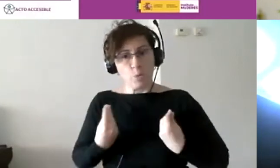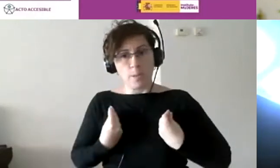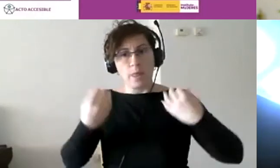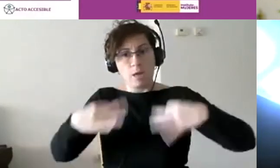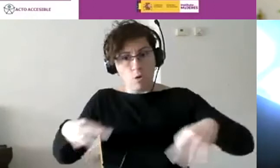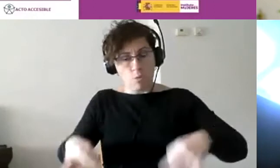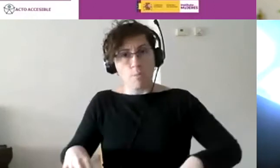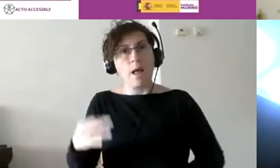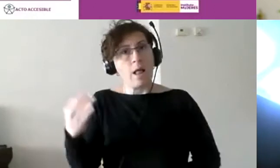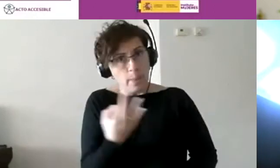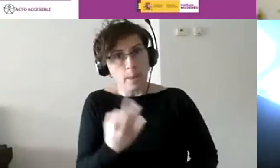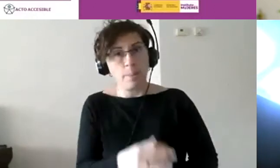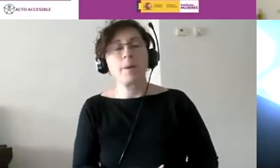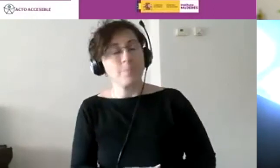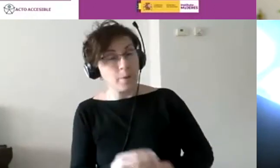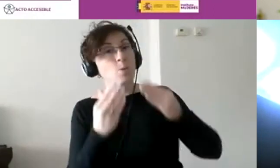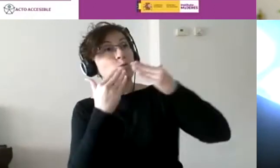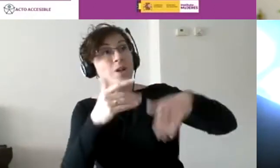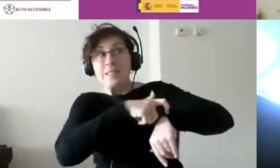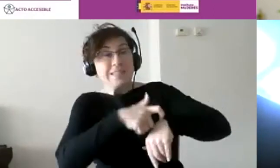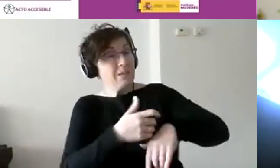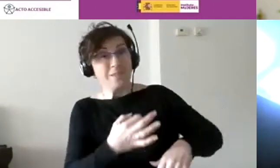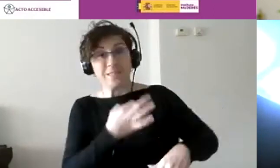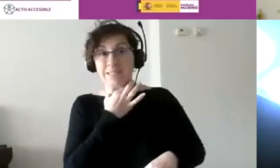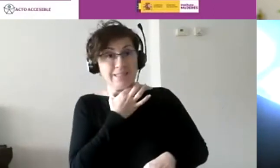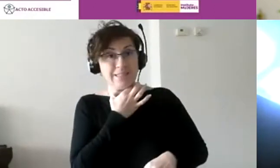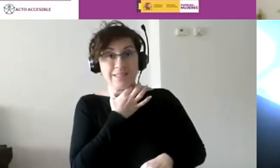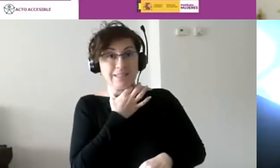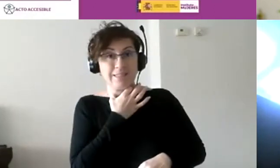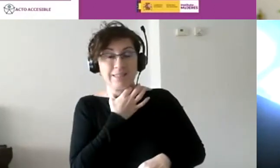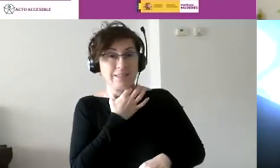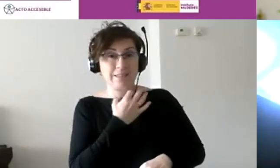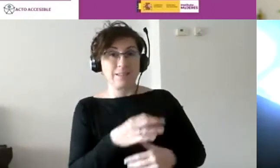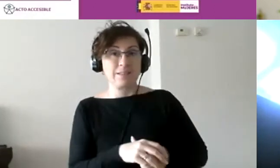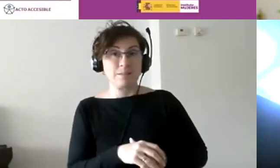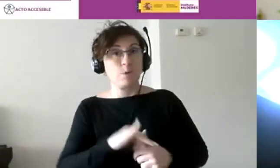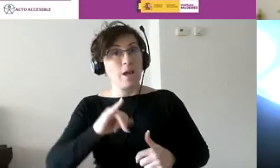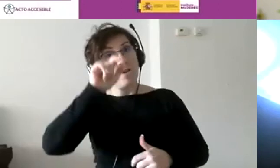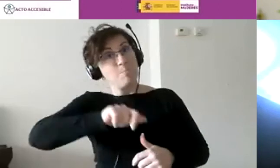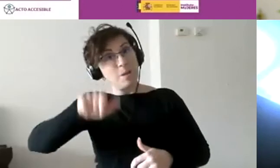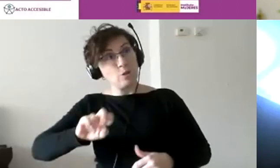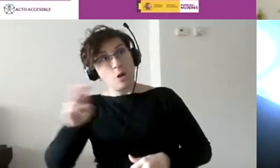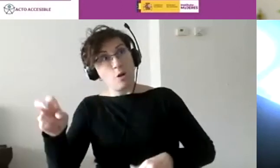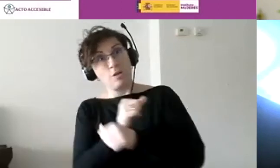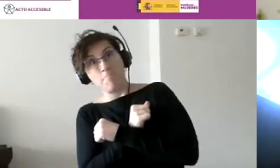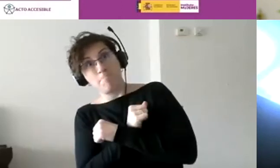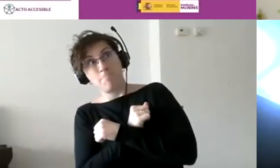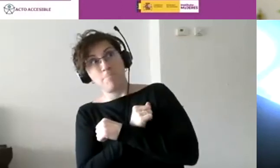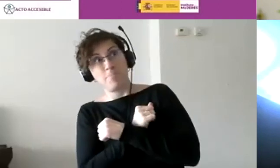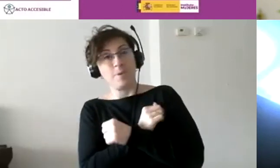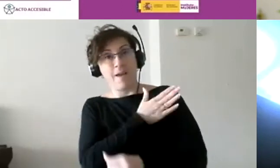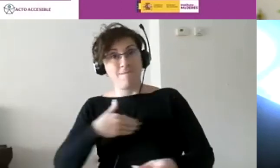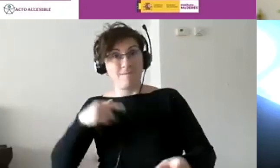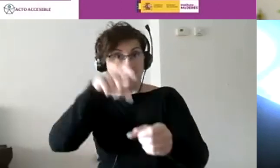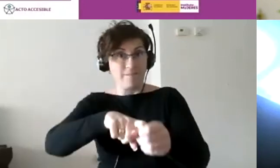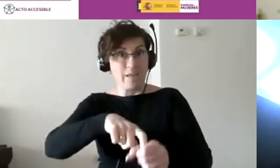don't have a lot of time because we have also other people waiting for intervention. This is great. Thank you for